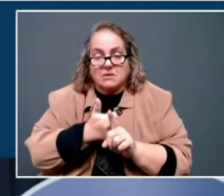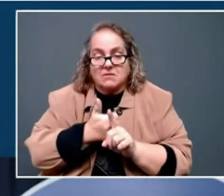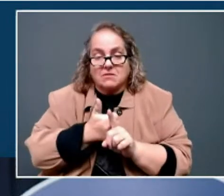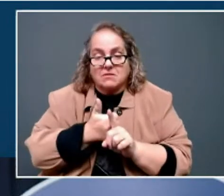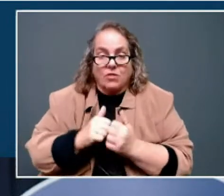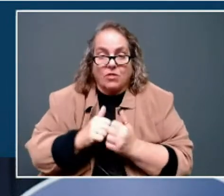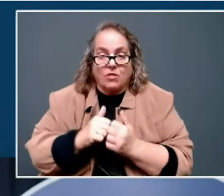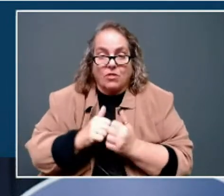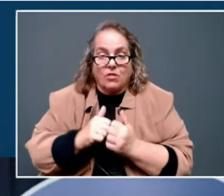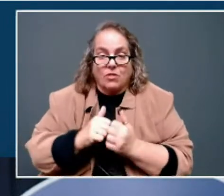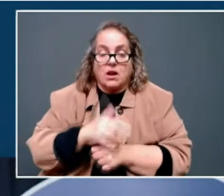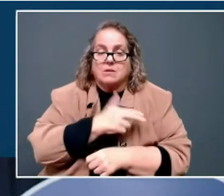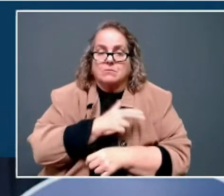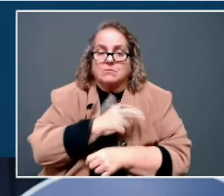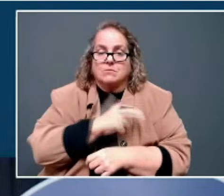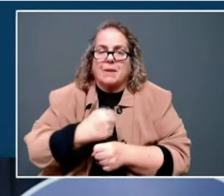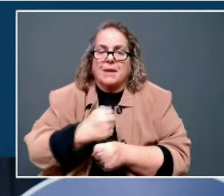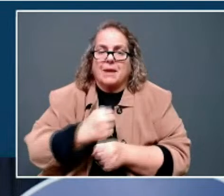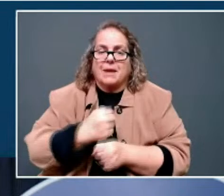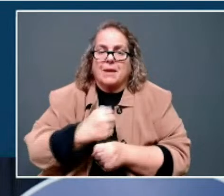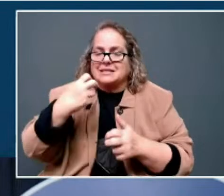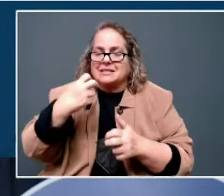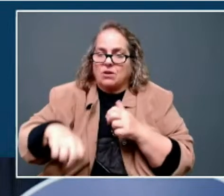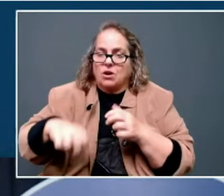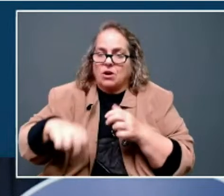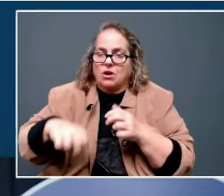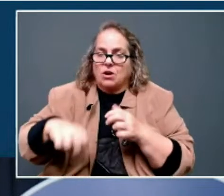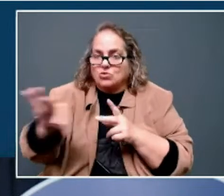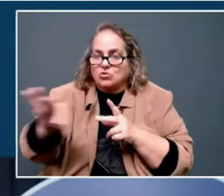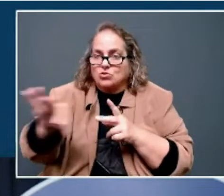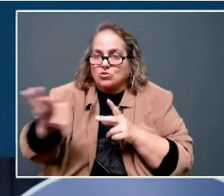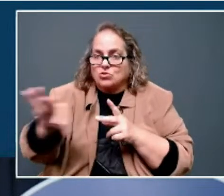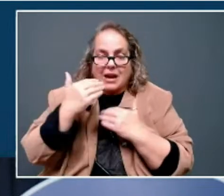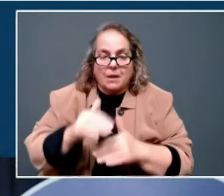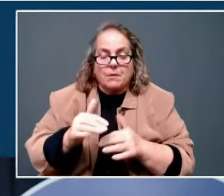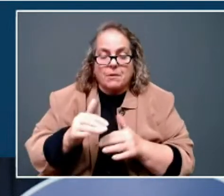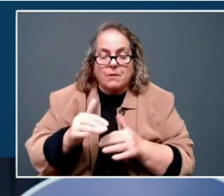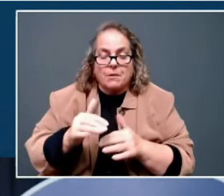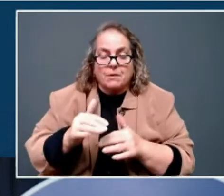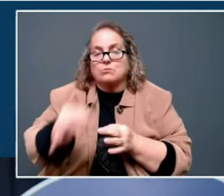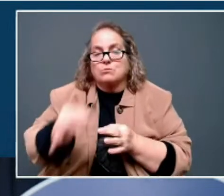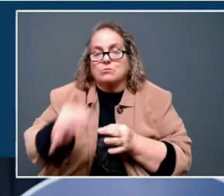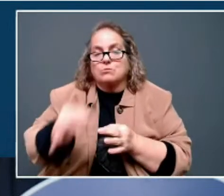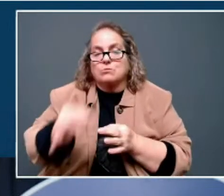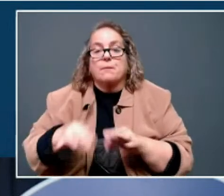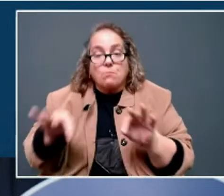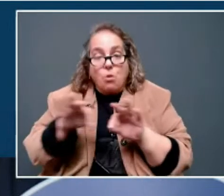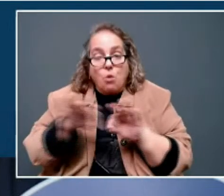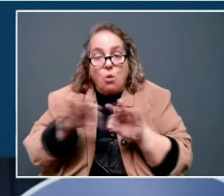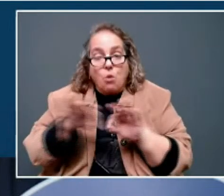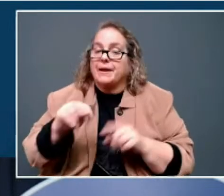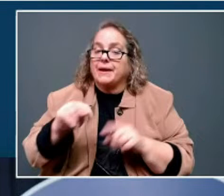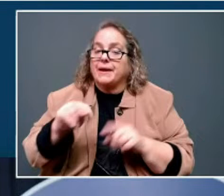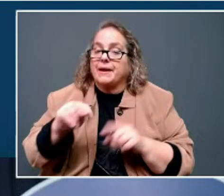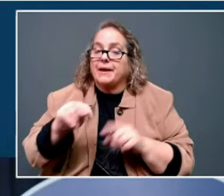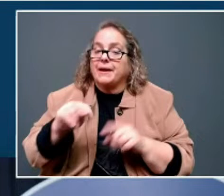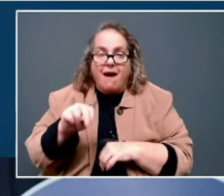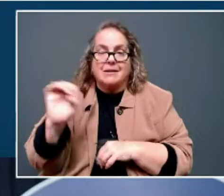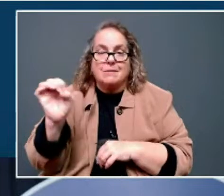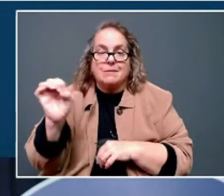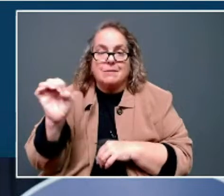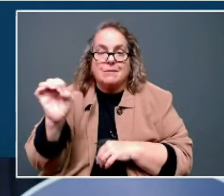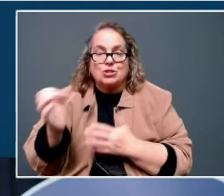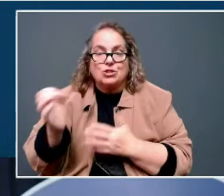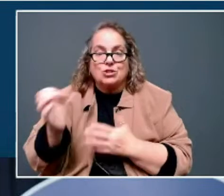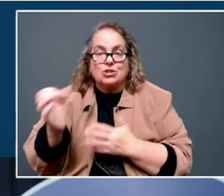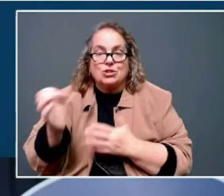are making difficult choices to limit and postpone important but non-urgent services in order to have staff to care for